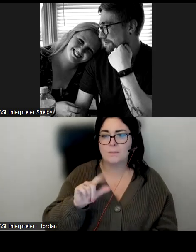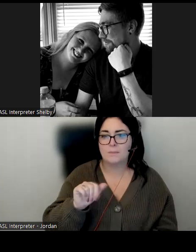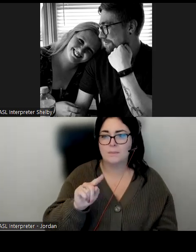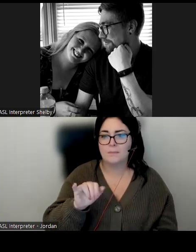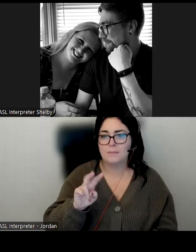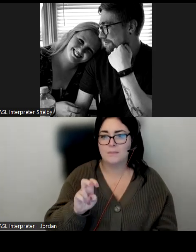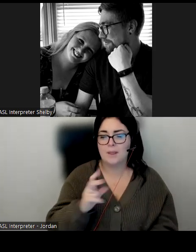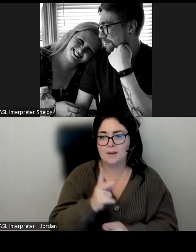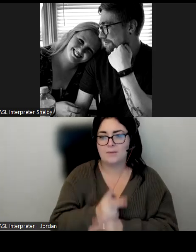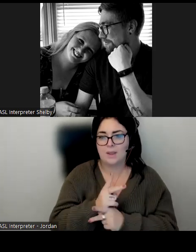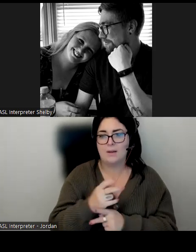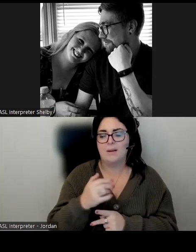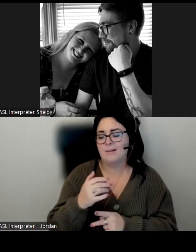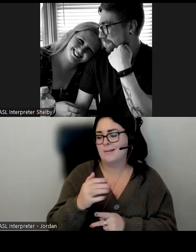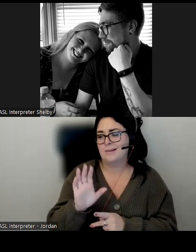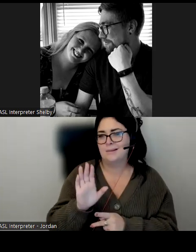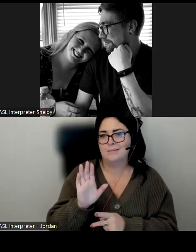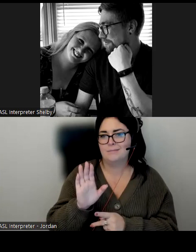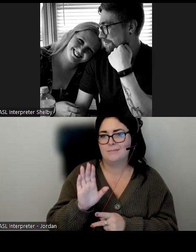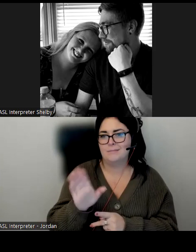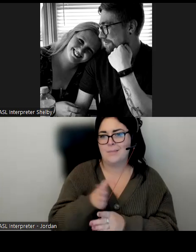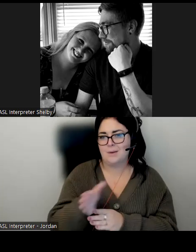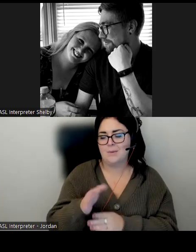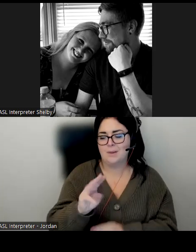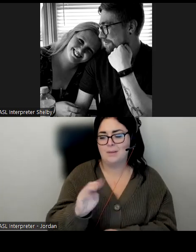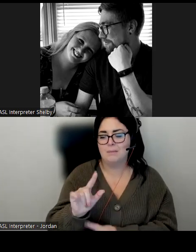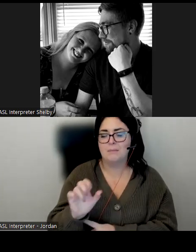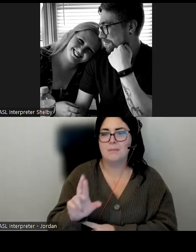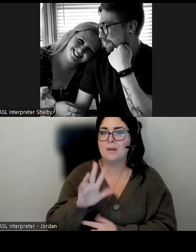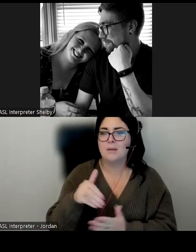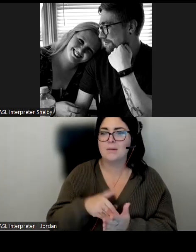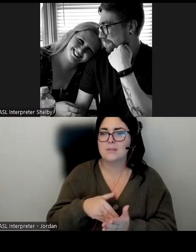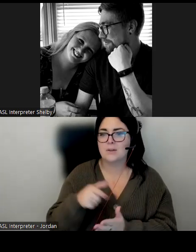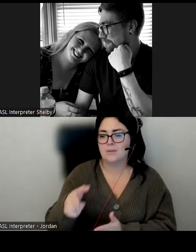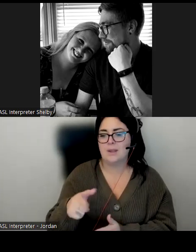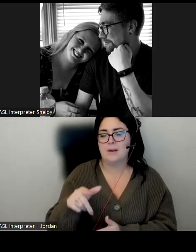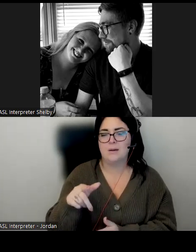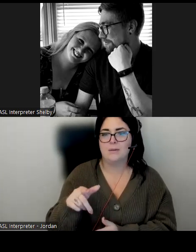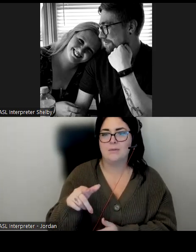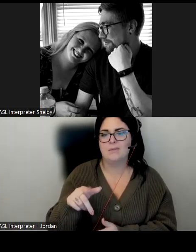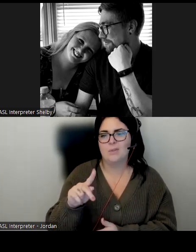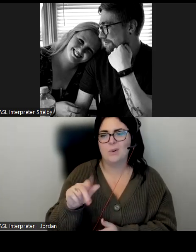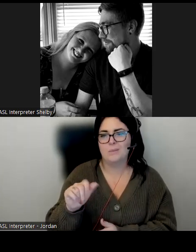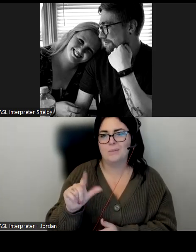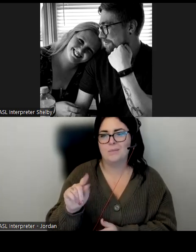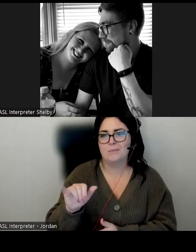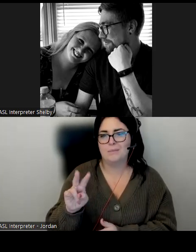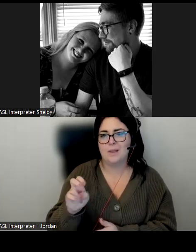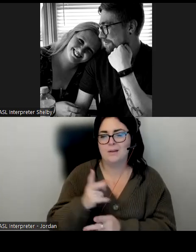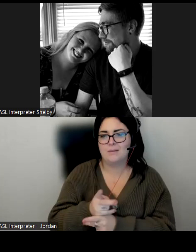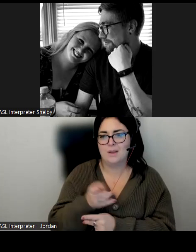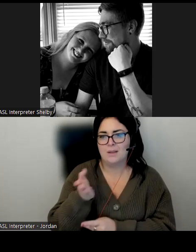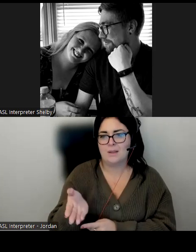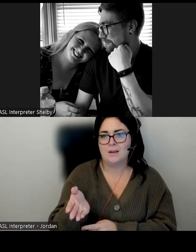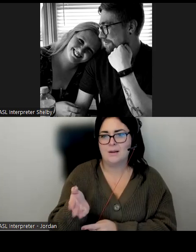own folks at the Miller Centers where the palliative care unit is located, where they